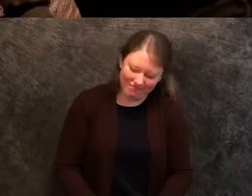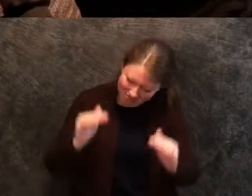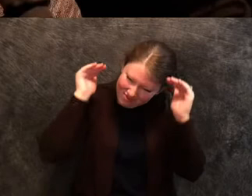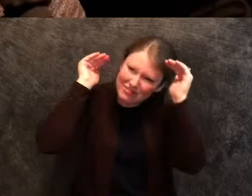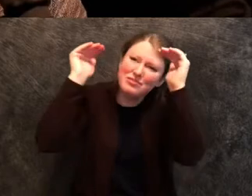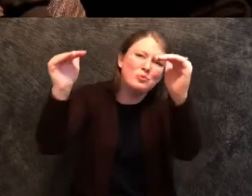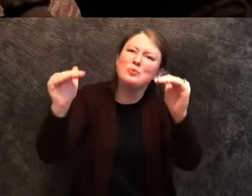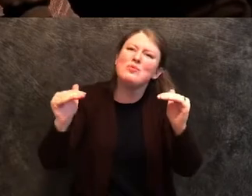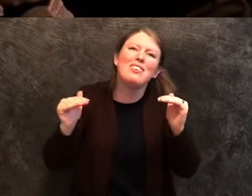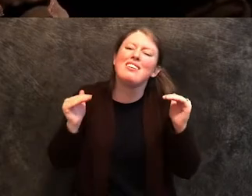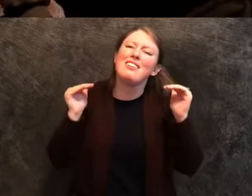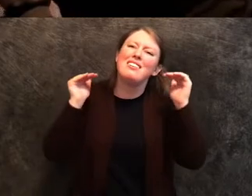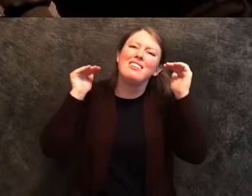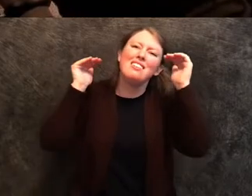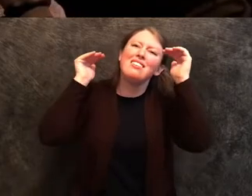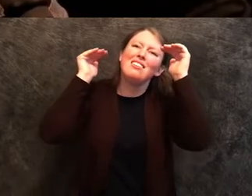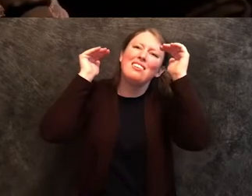We lift you